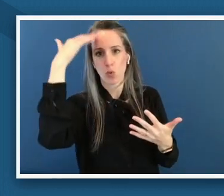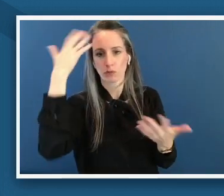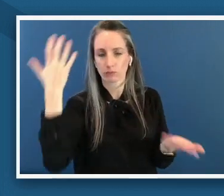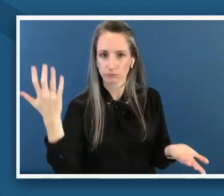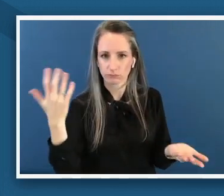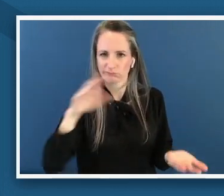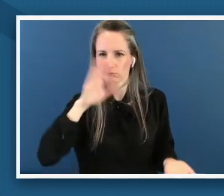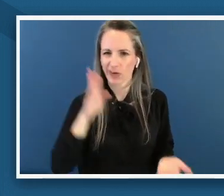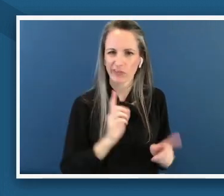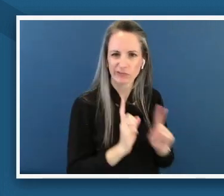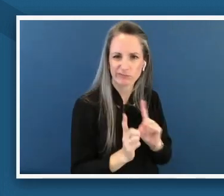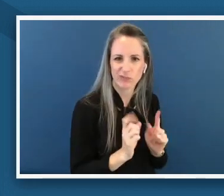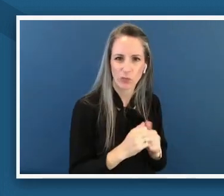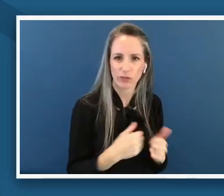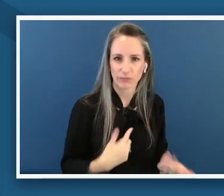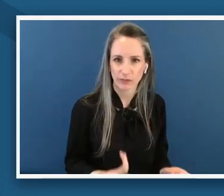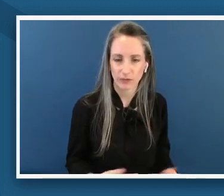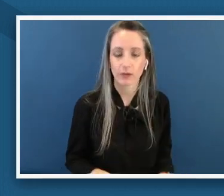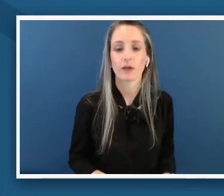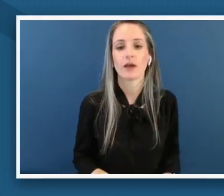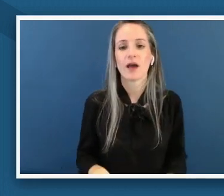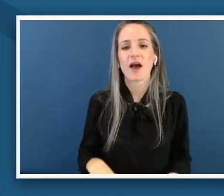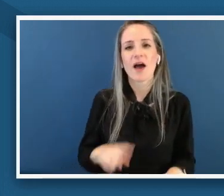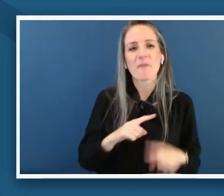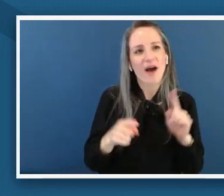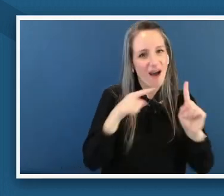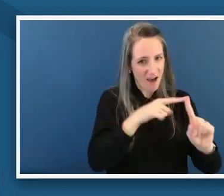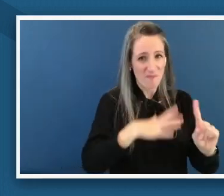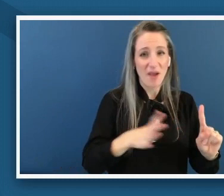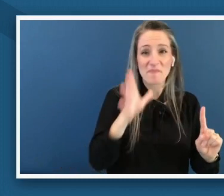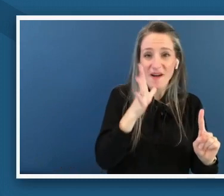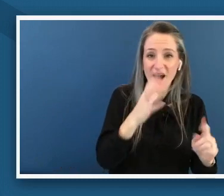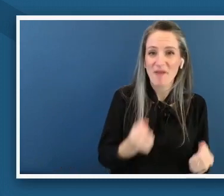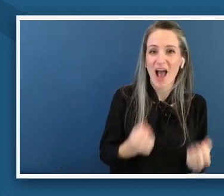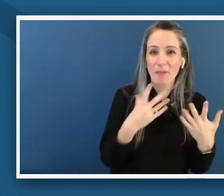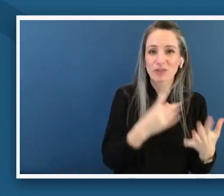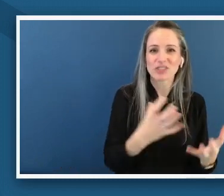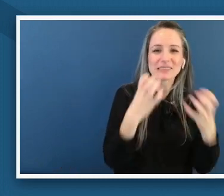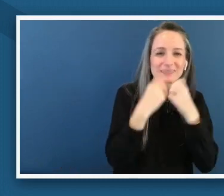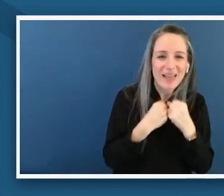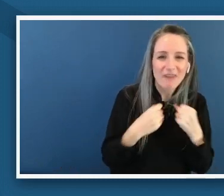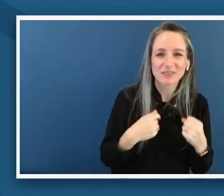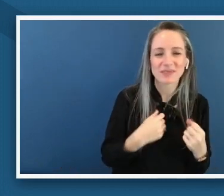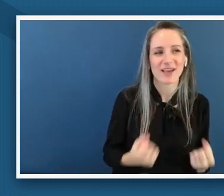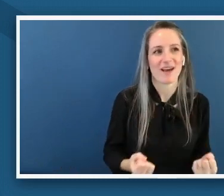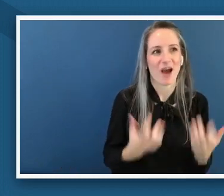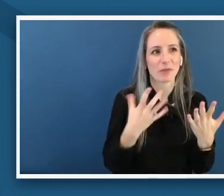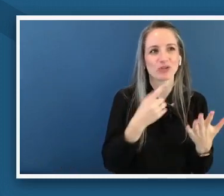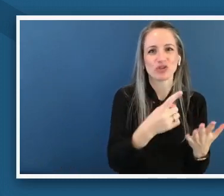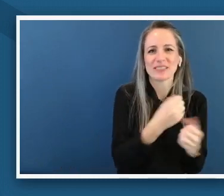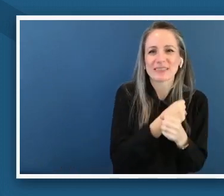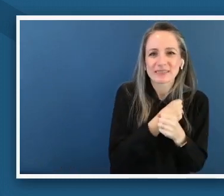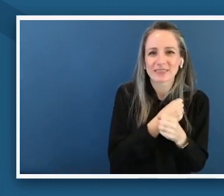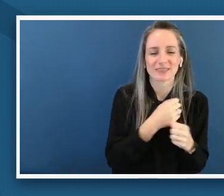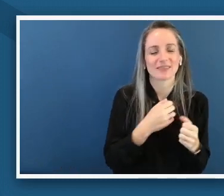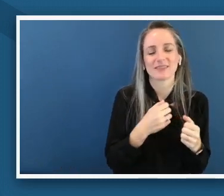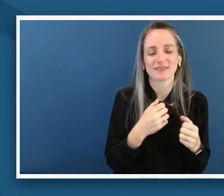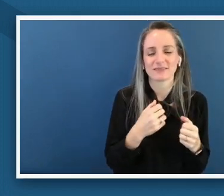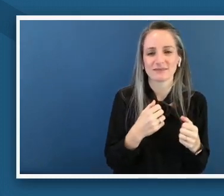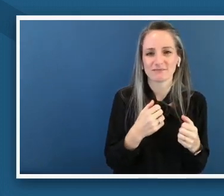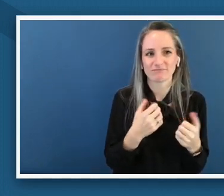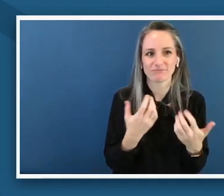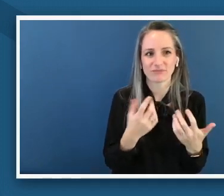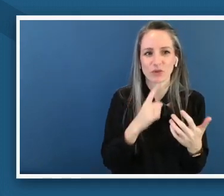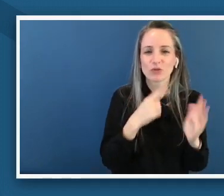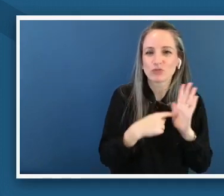and cares for me, And so that is one of the reasons why I think I'm very passionate about my students having a voice